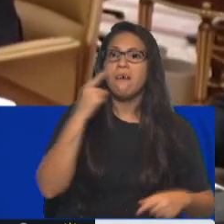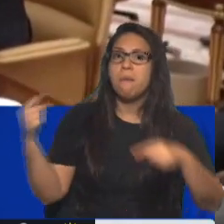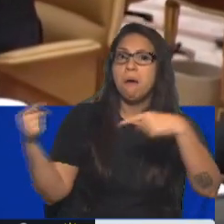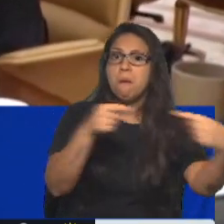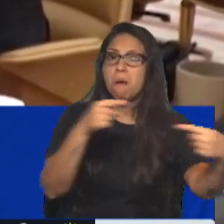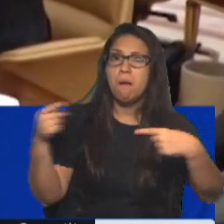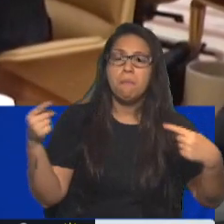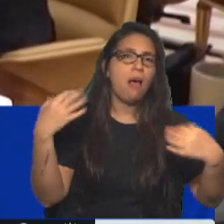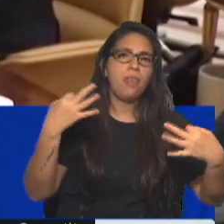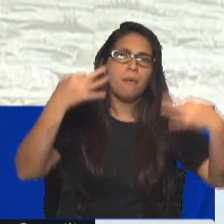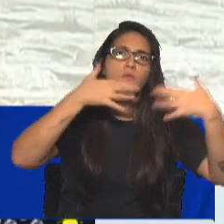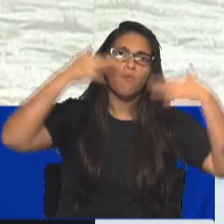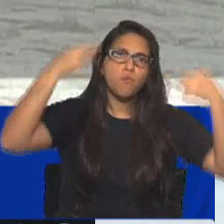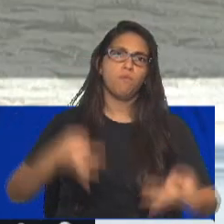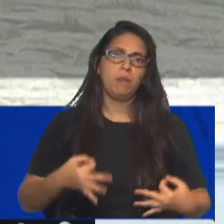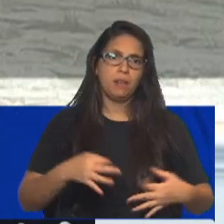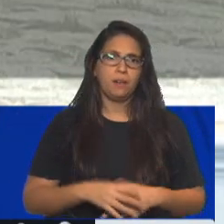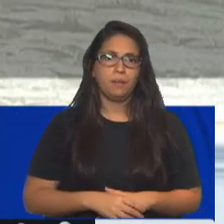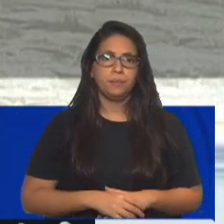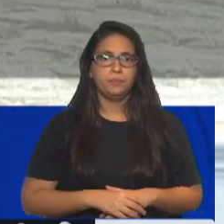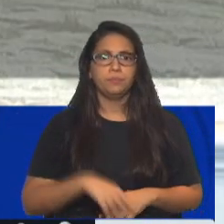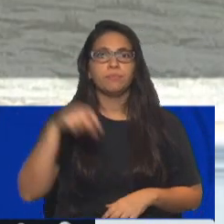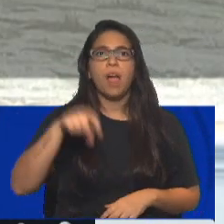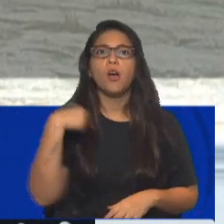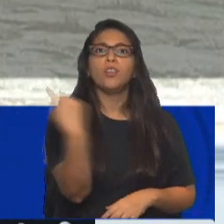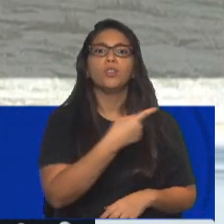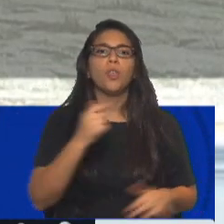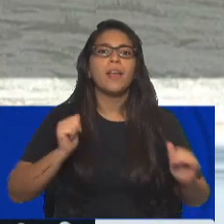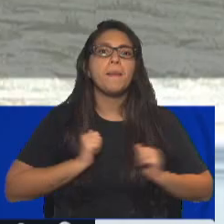sea incondicional. Now we all eagerly await